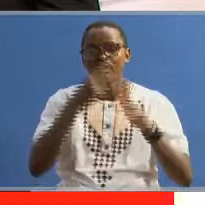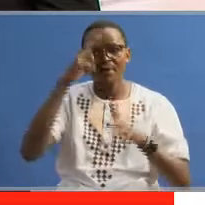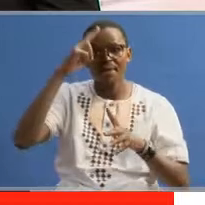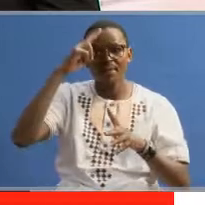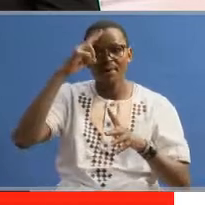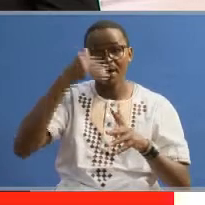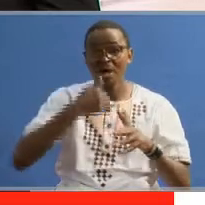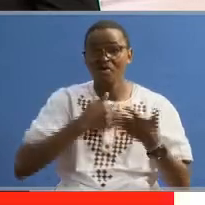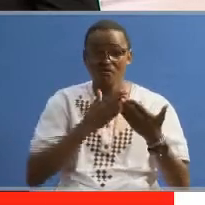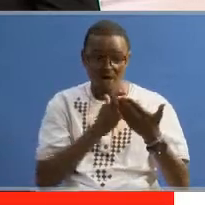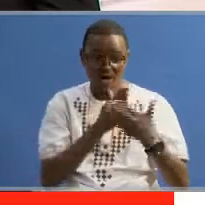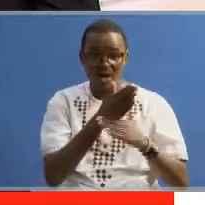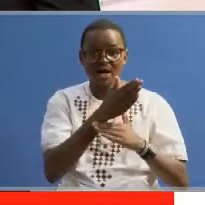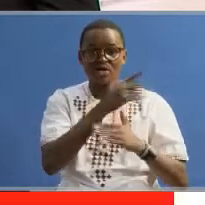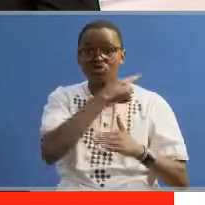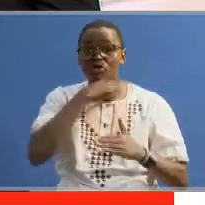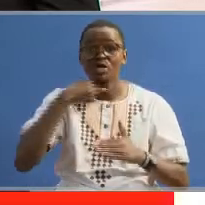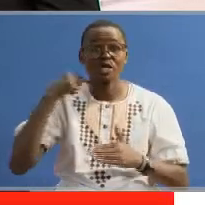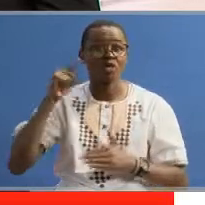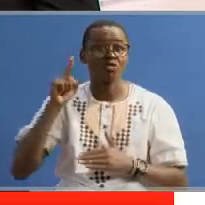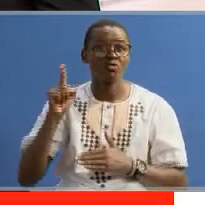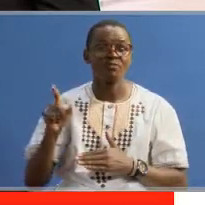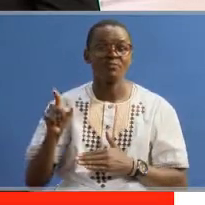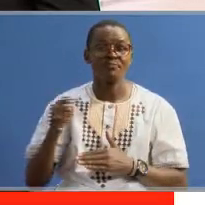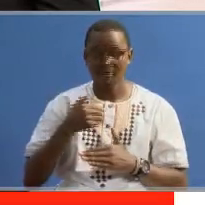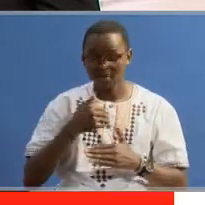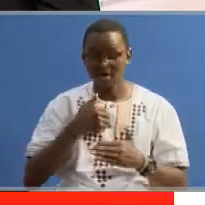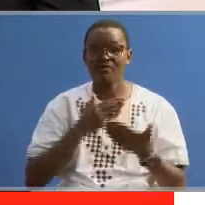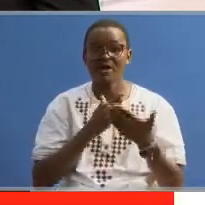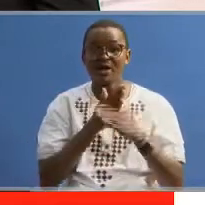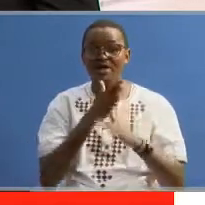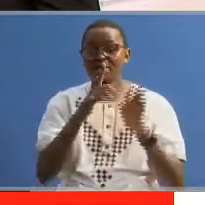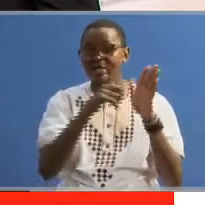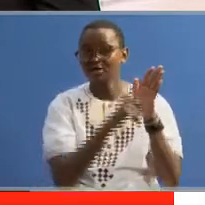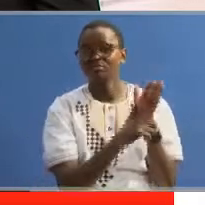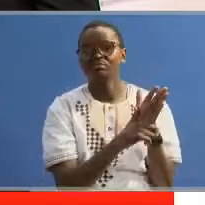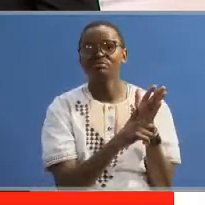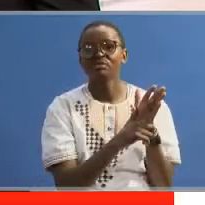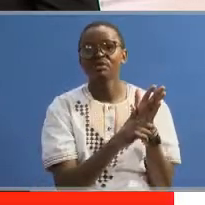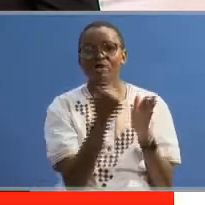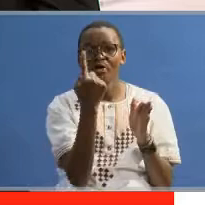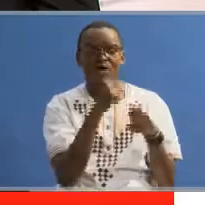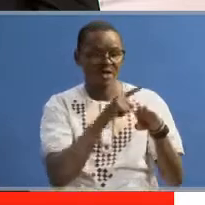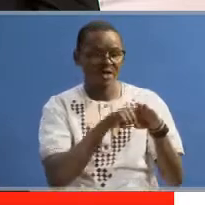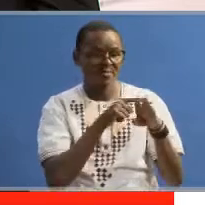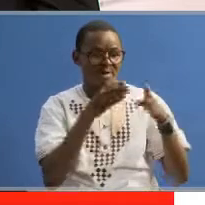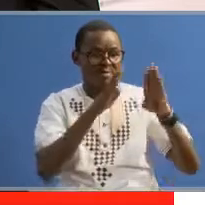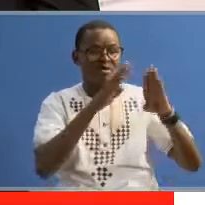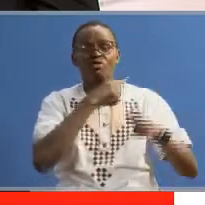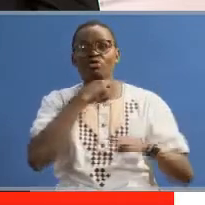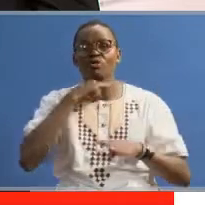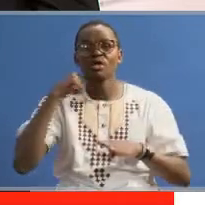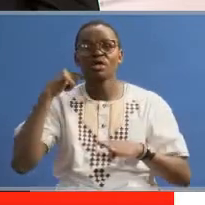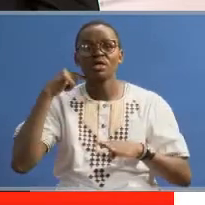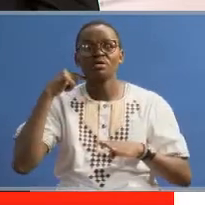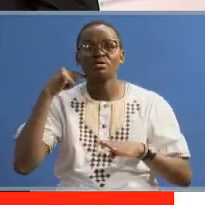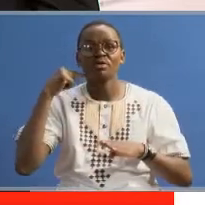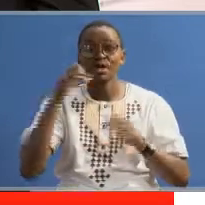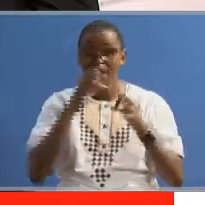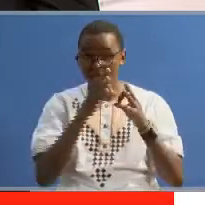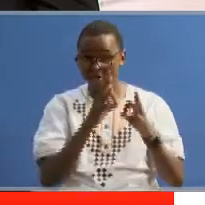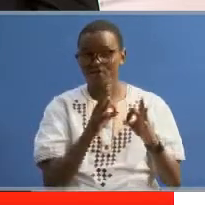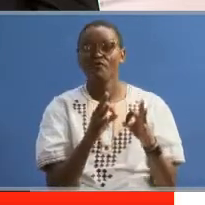officers also have a right to kill you. They have a right under the law. And the only time they're allowed to kill you is